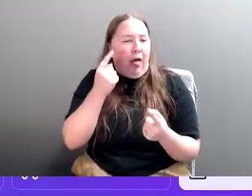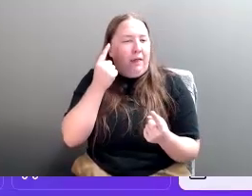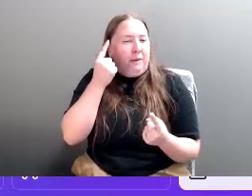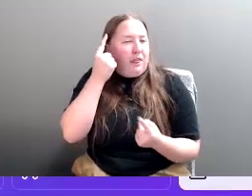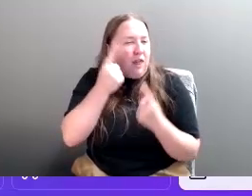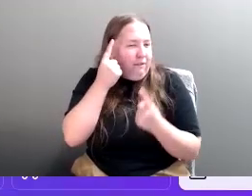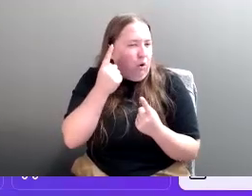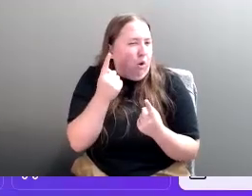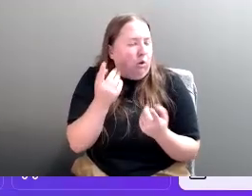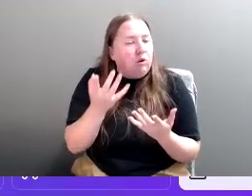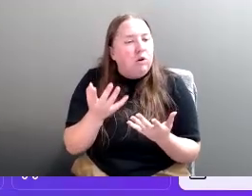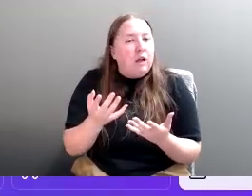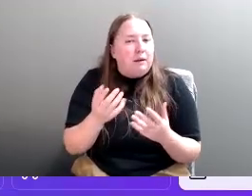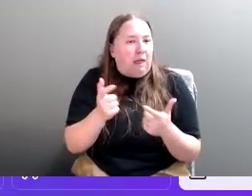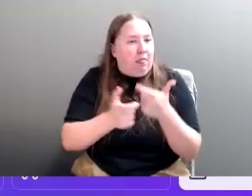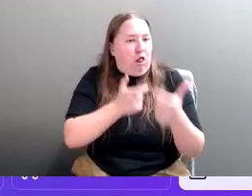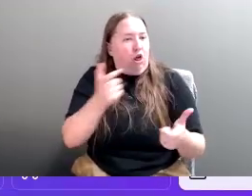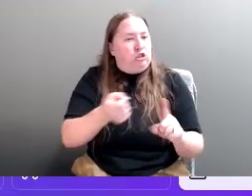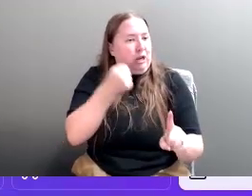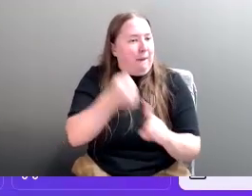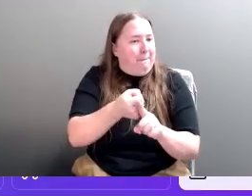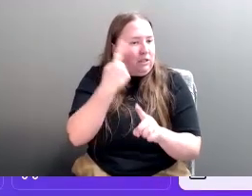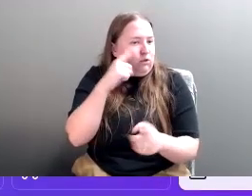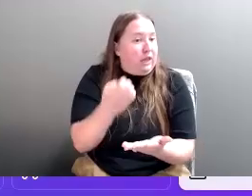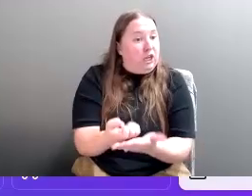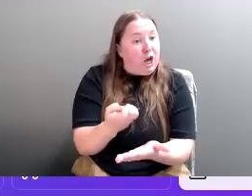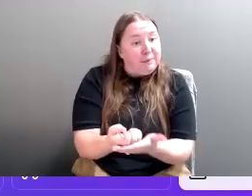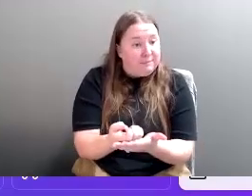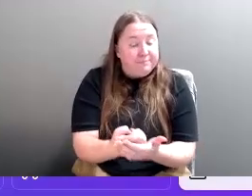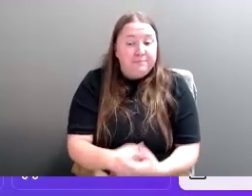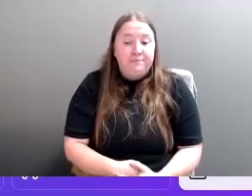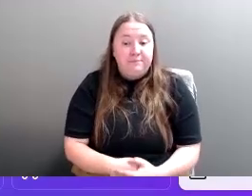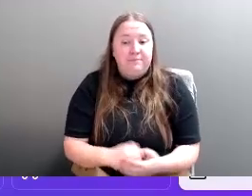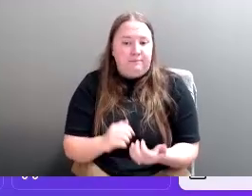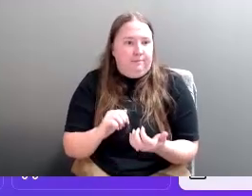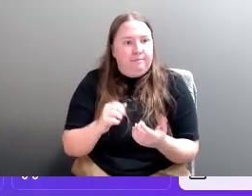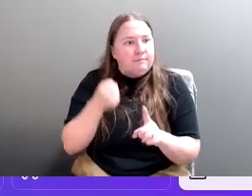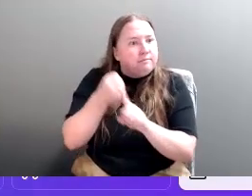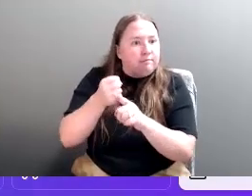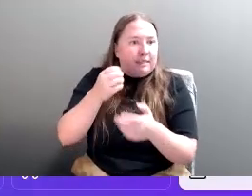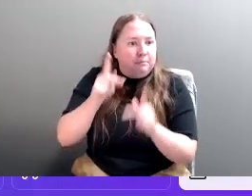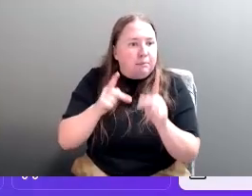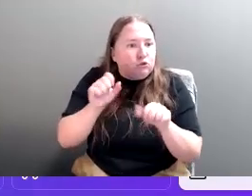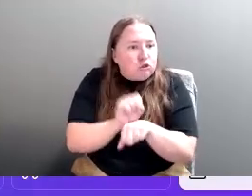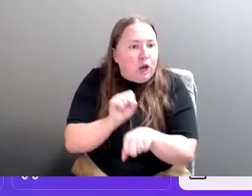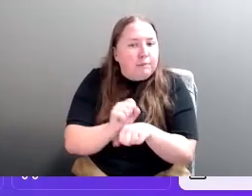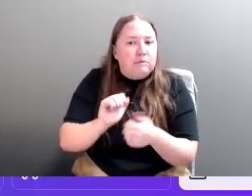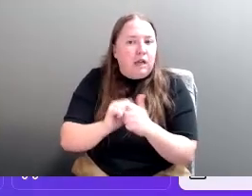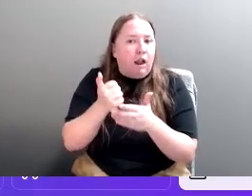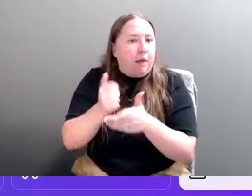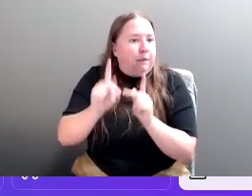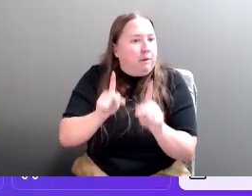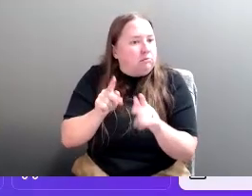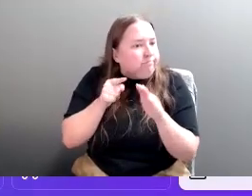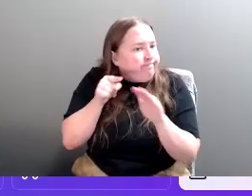like to see us about the larger impacts to the economy, and to people's jobs, and how do we help them navigate, right?